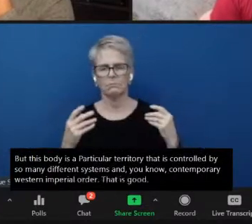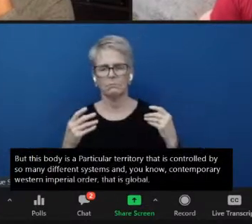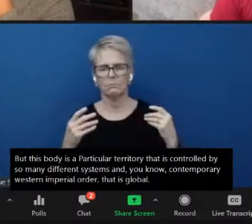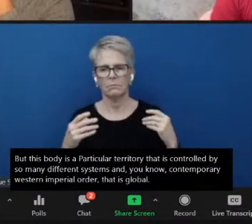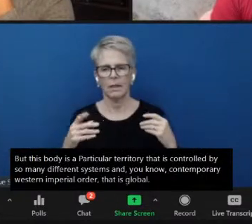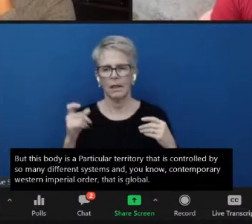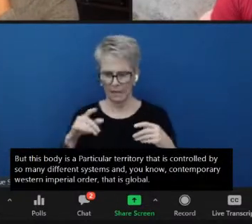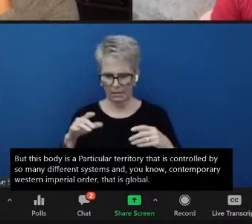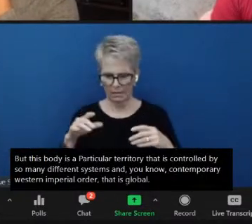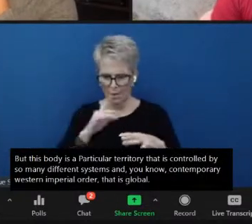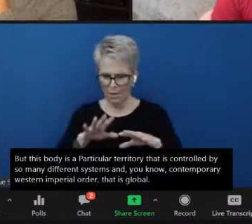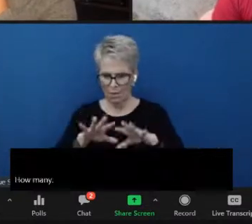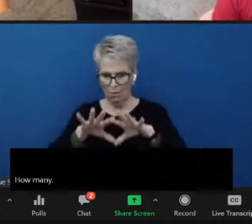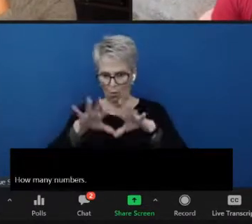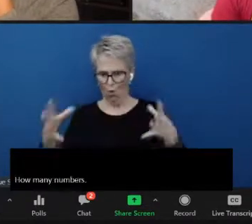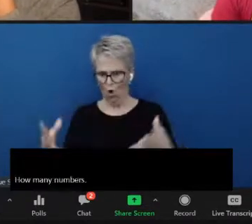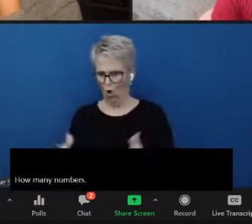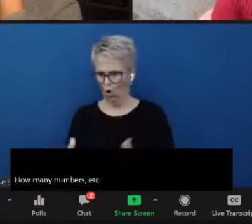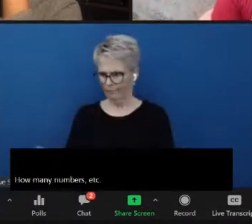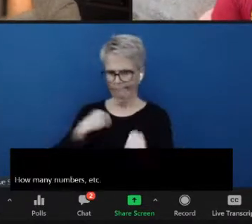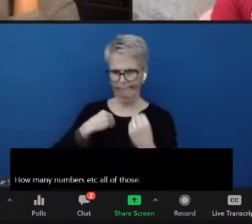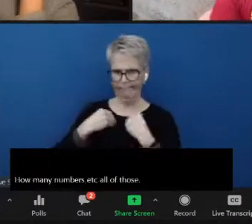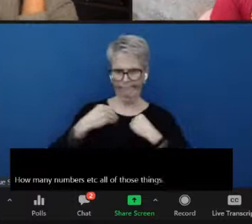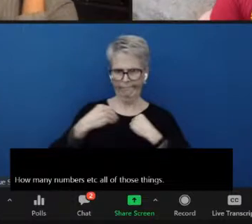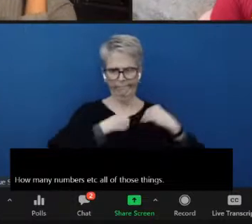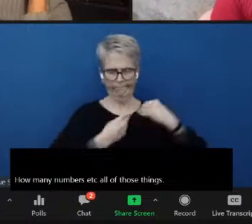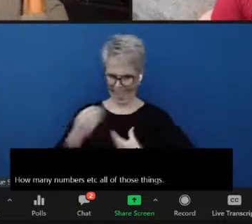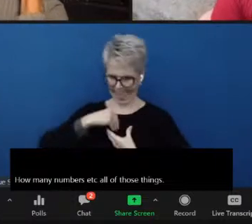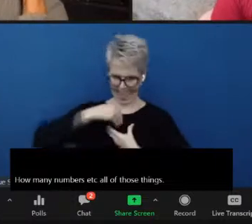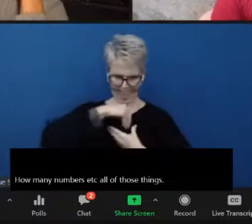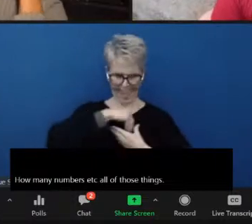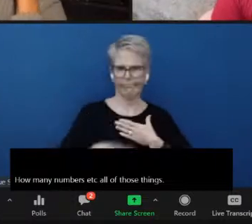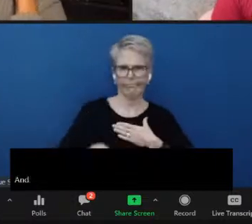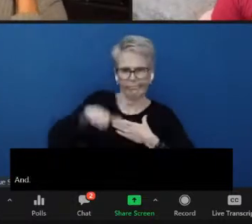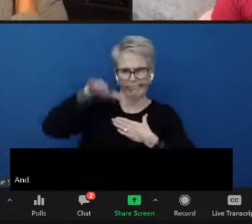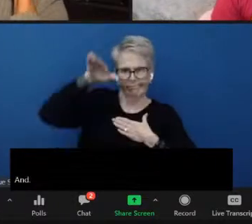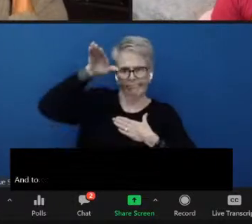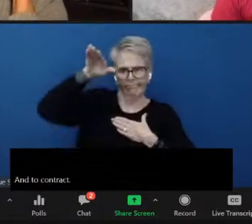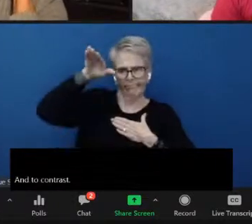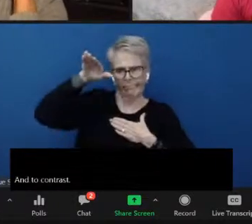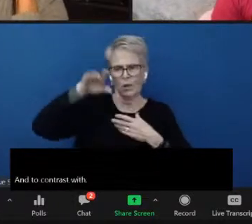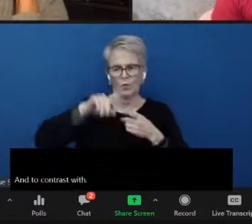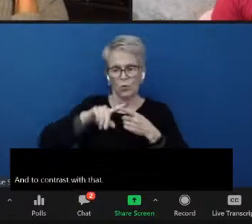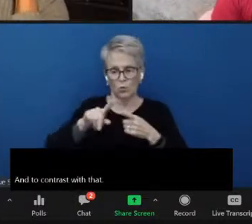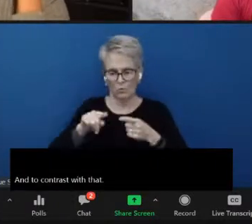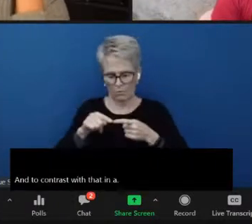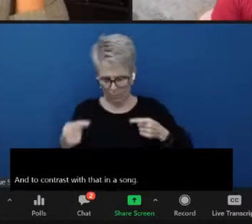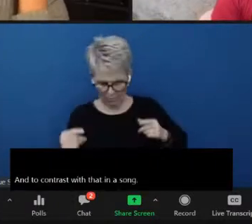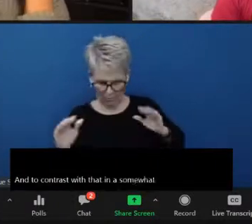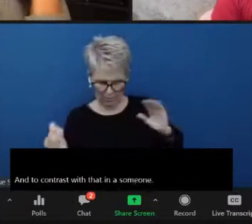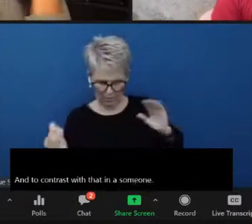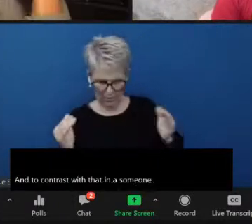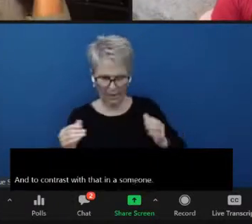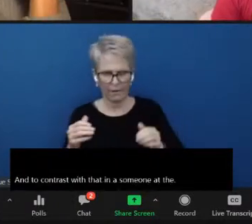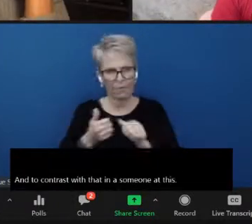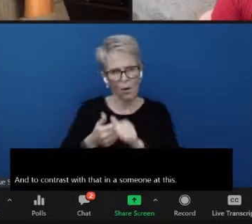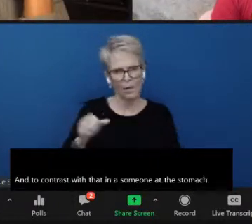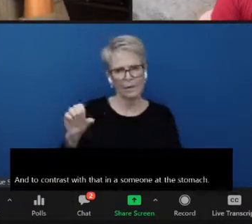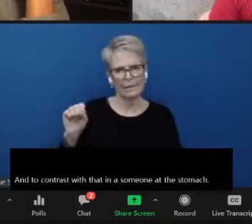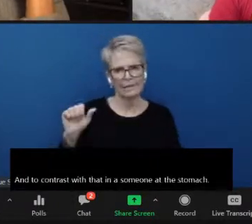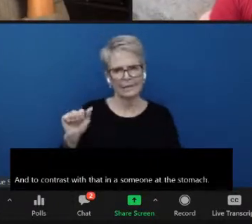global, how many numbers, etc., all of those things. And to contrast with that in a Samoan